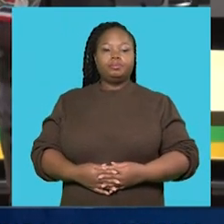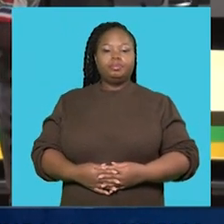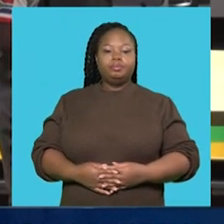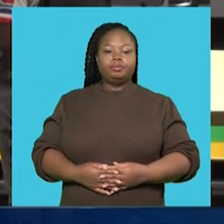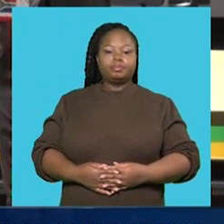Ekko olim.